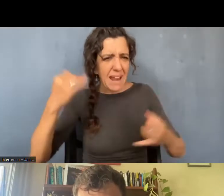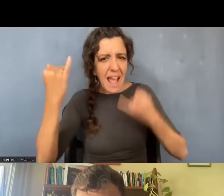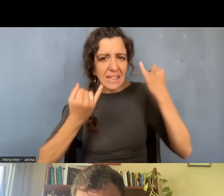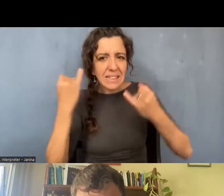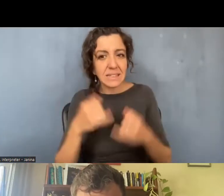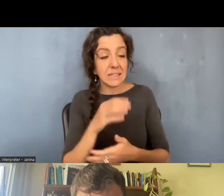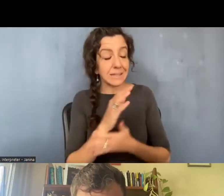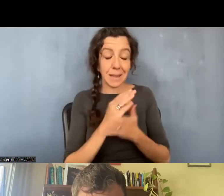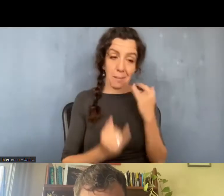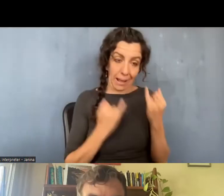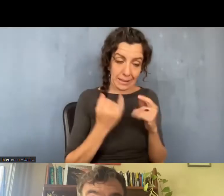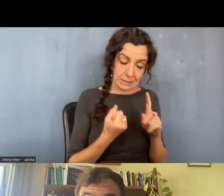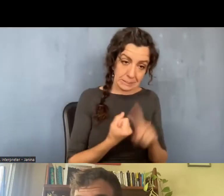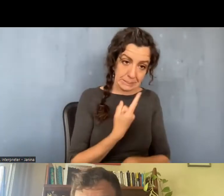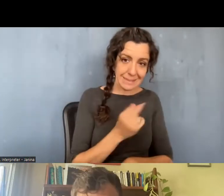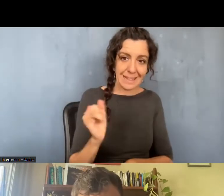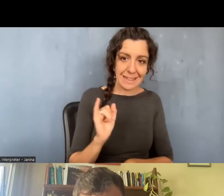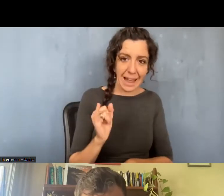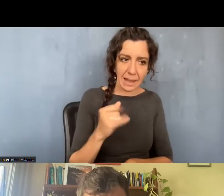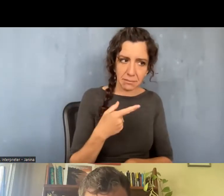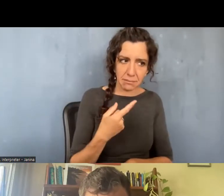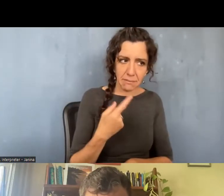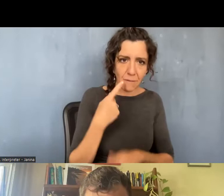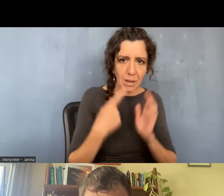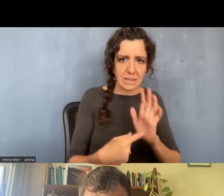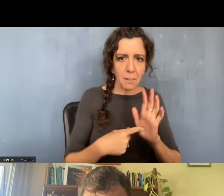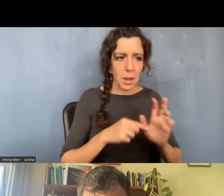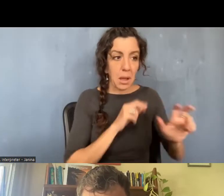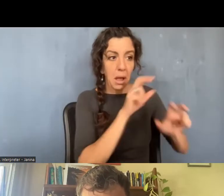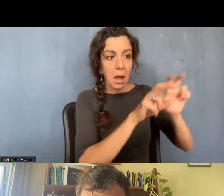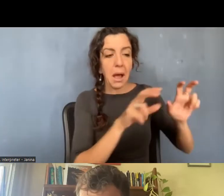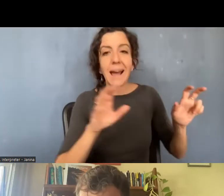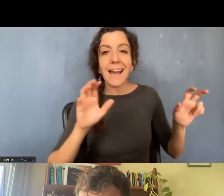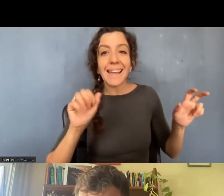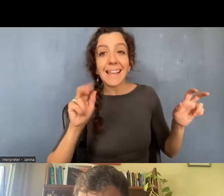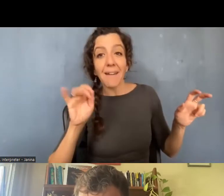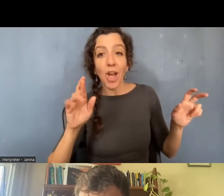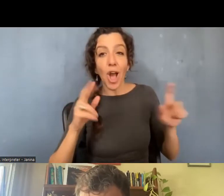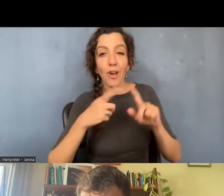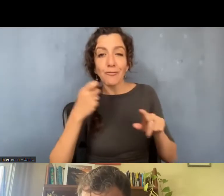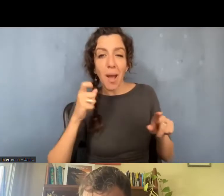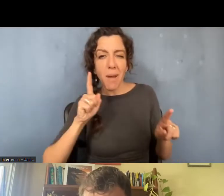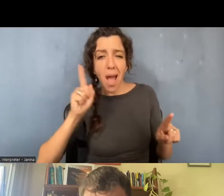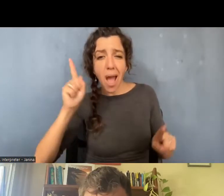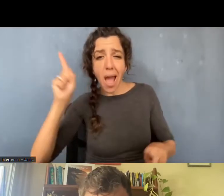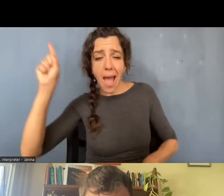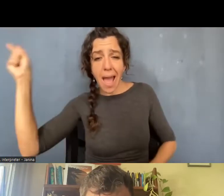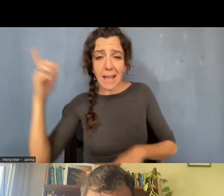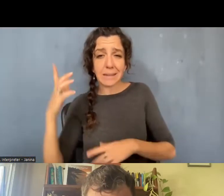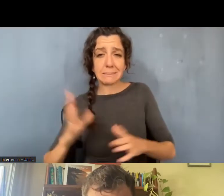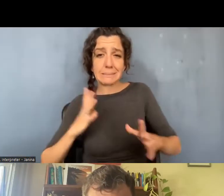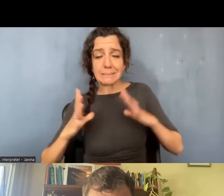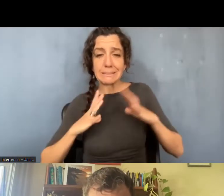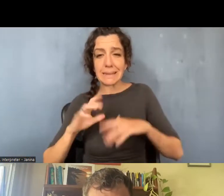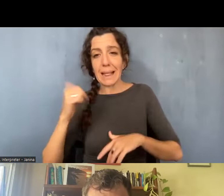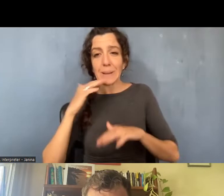are unrealistic, for example, stocking high-end caviar from the Caspian Sea, And some comments still reflect anger